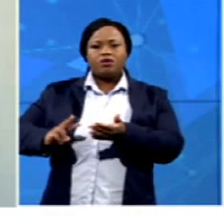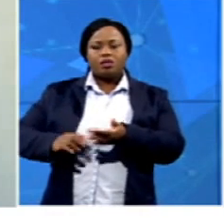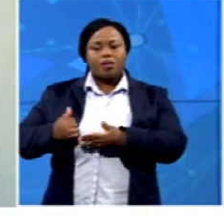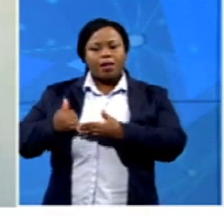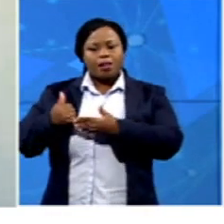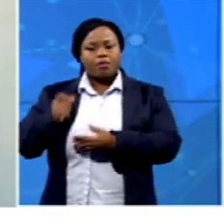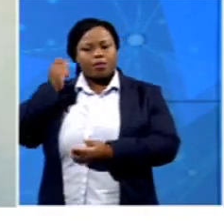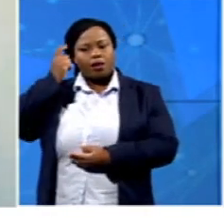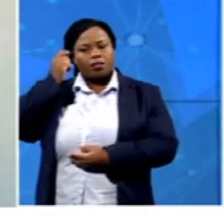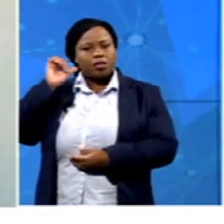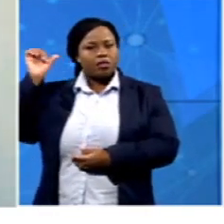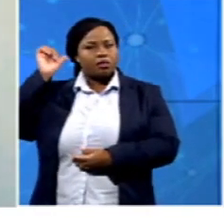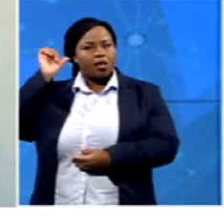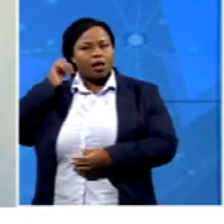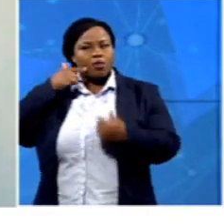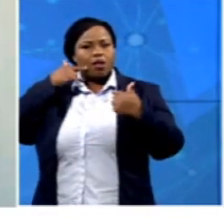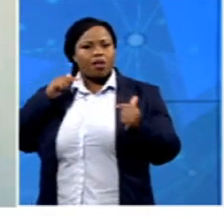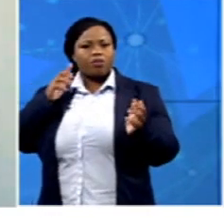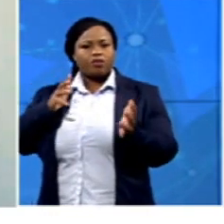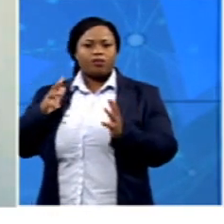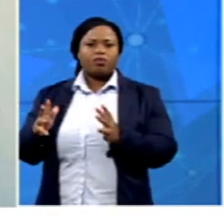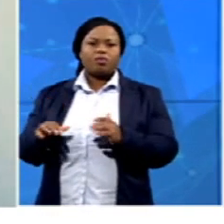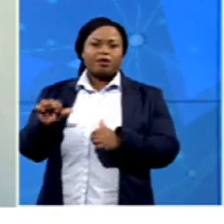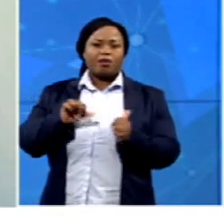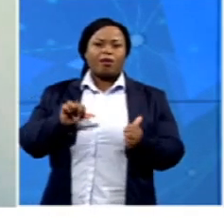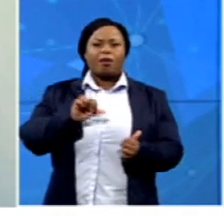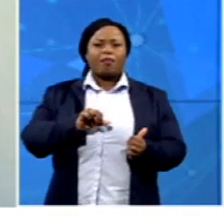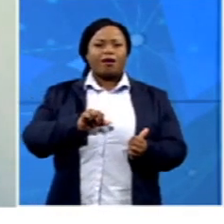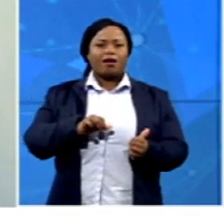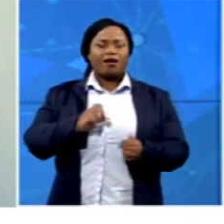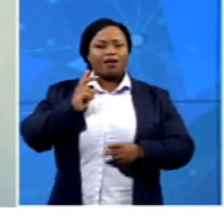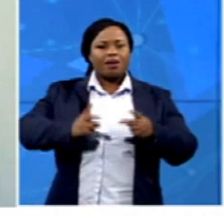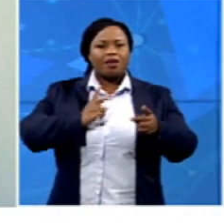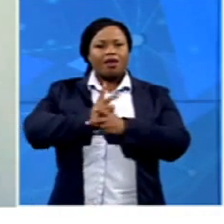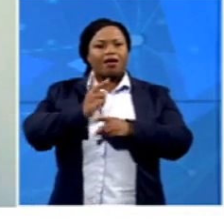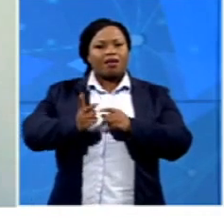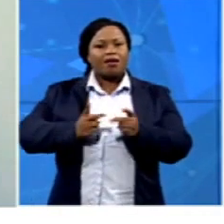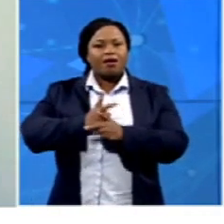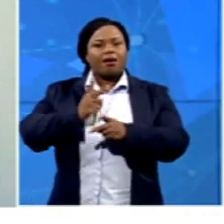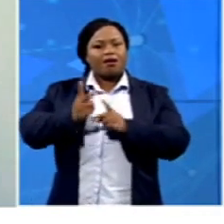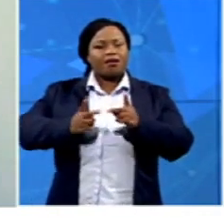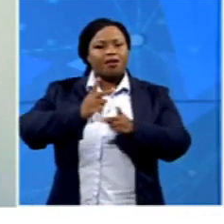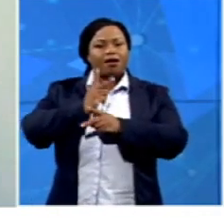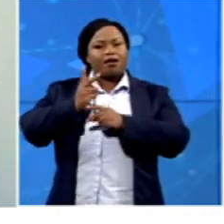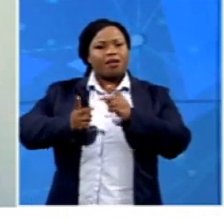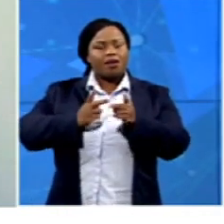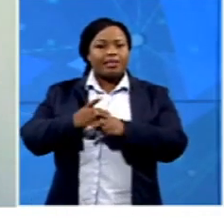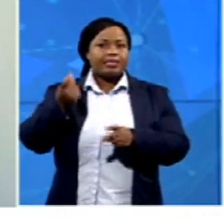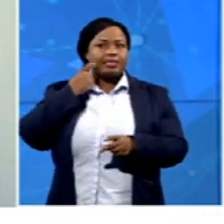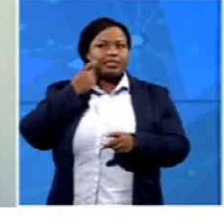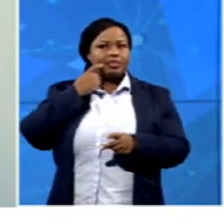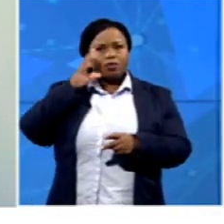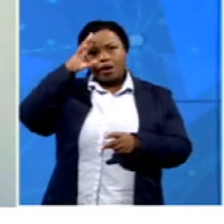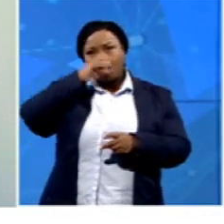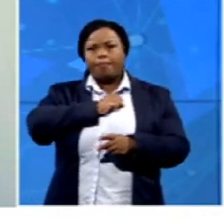back to basics. We have to overlearn things as dyslexics to remember them, to be able to put